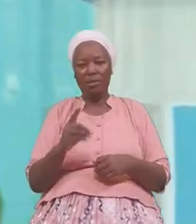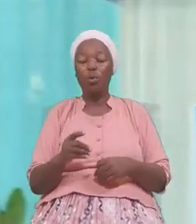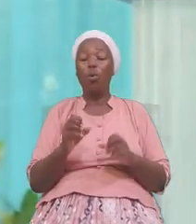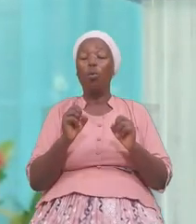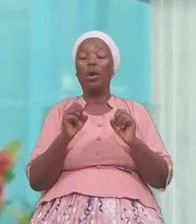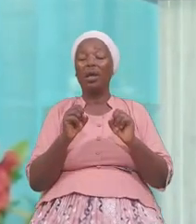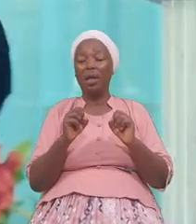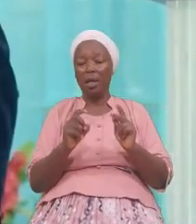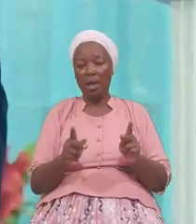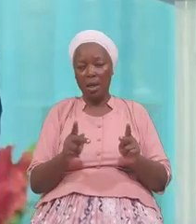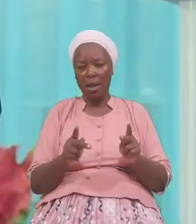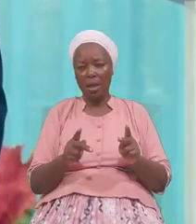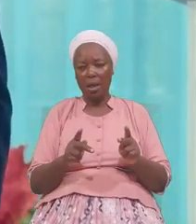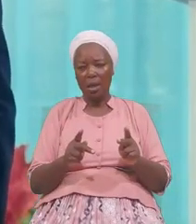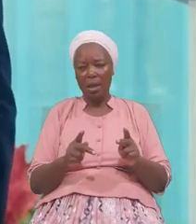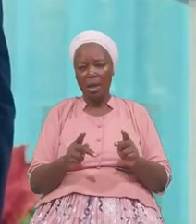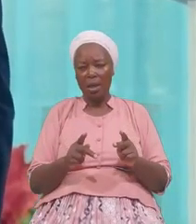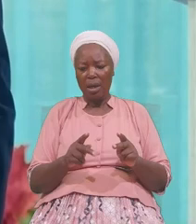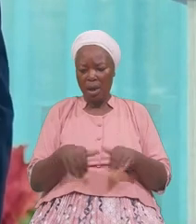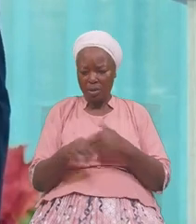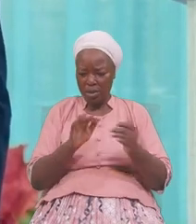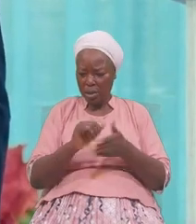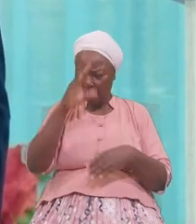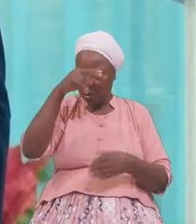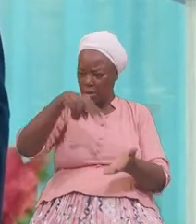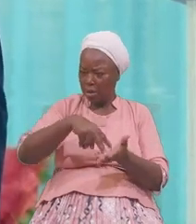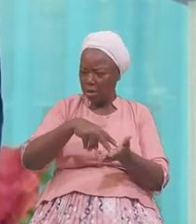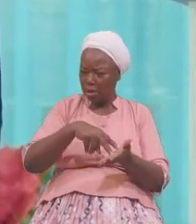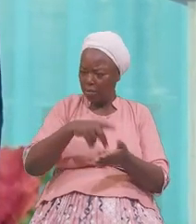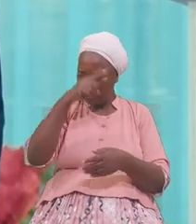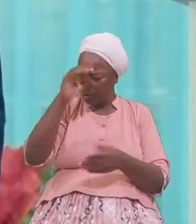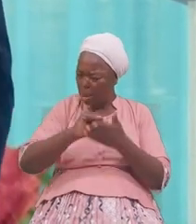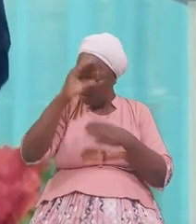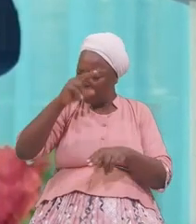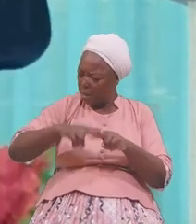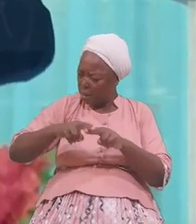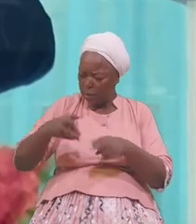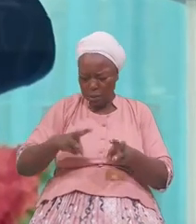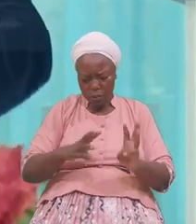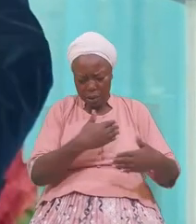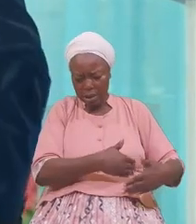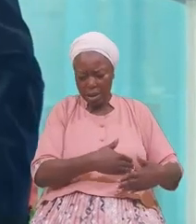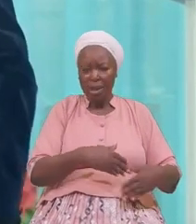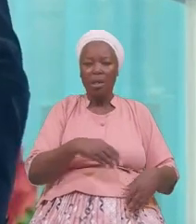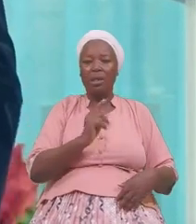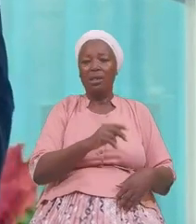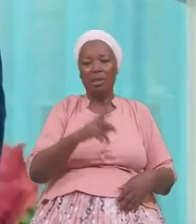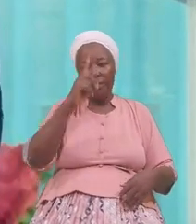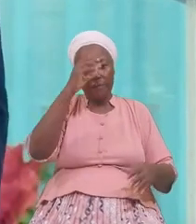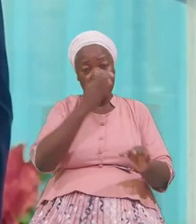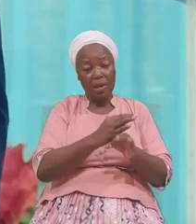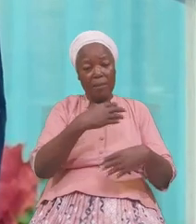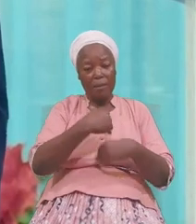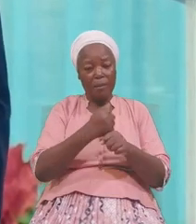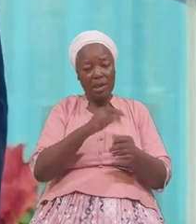Okay. Why did that man rise up? Because he was sitting by the wayside. The faith made him